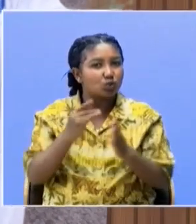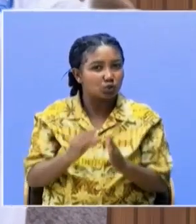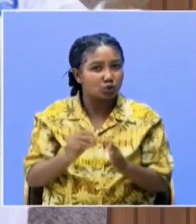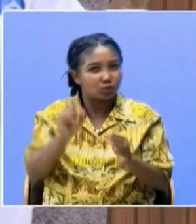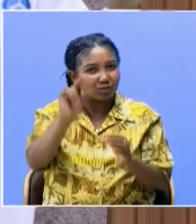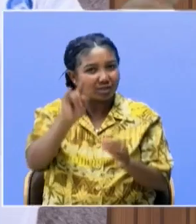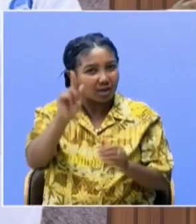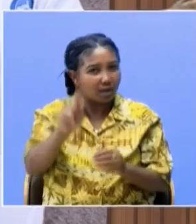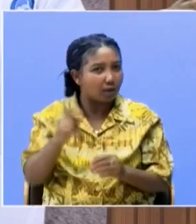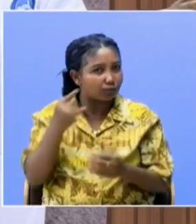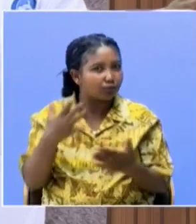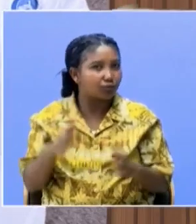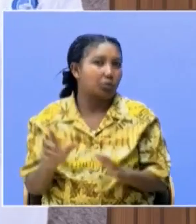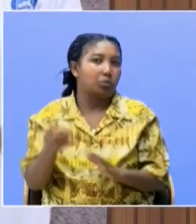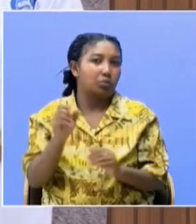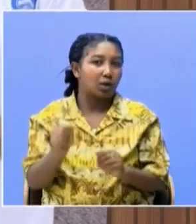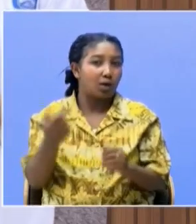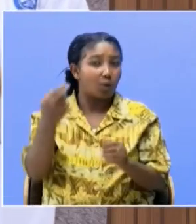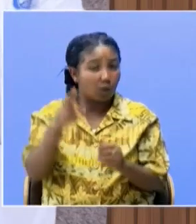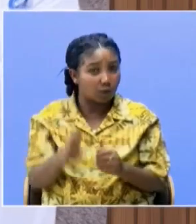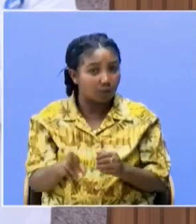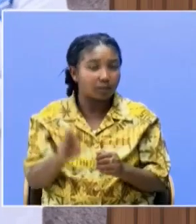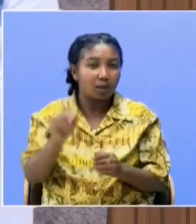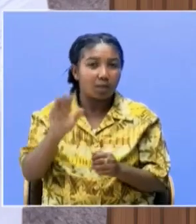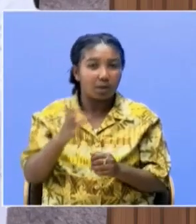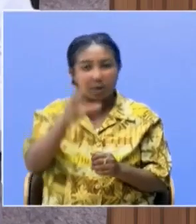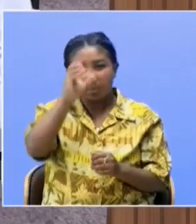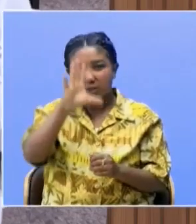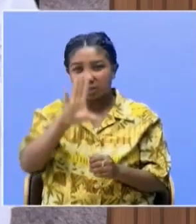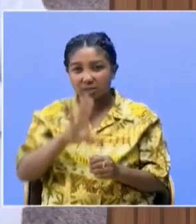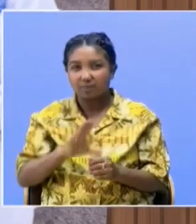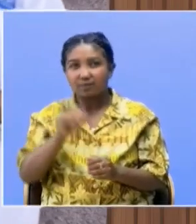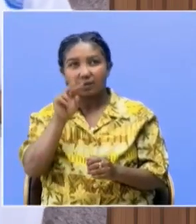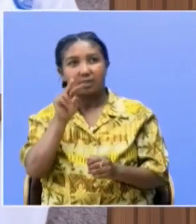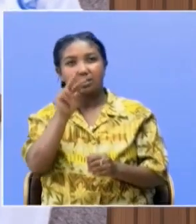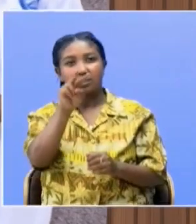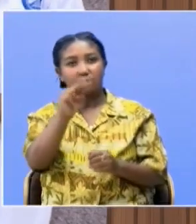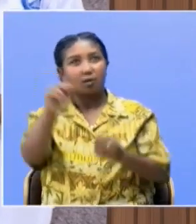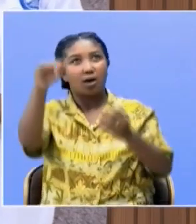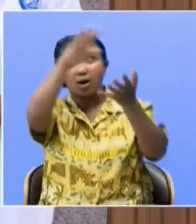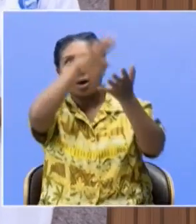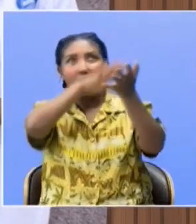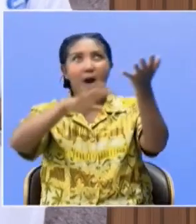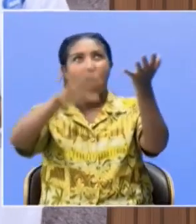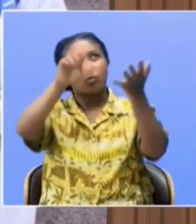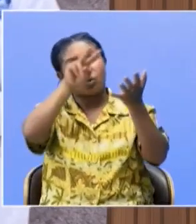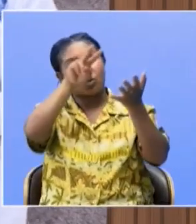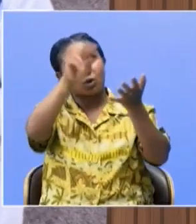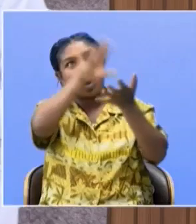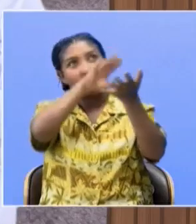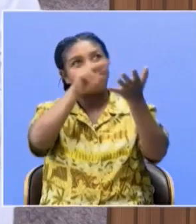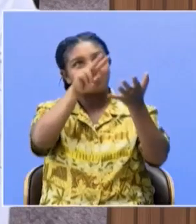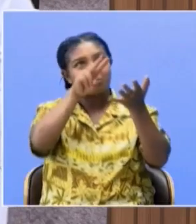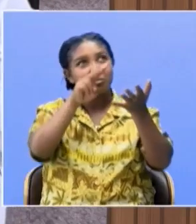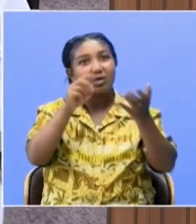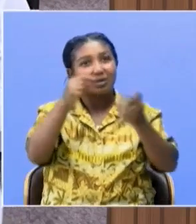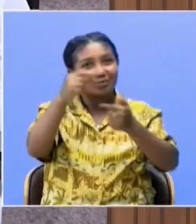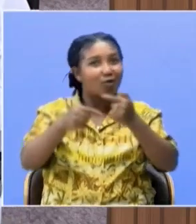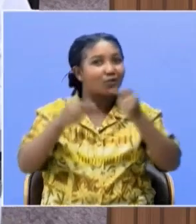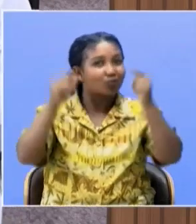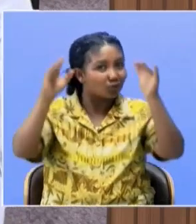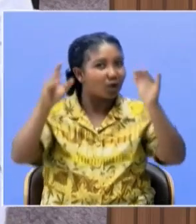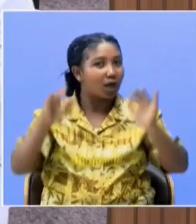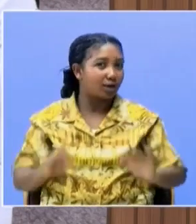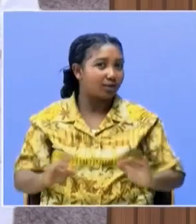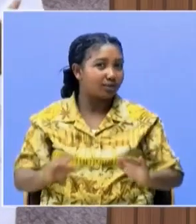from the weather news. Or maybe the person has seen what? Clouds in the sky, right?